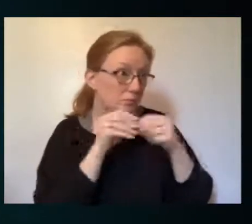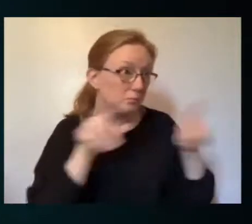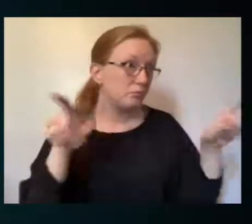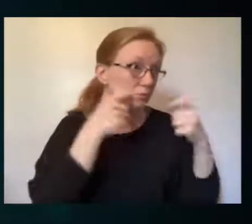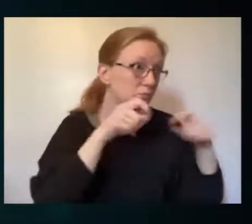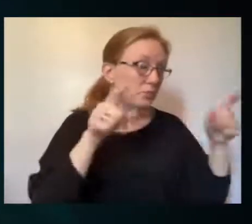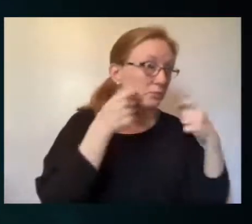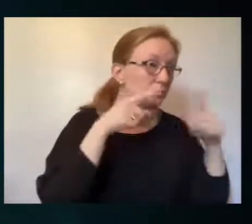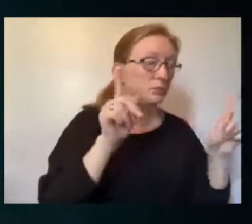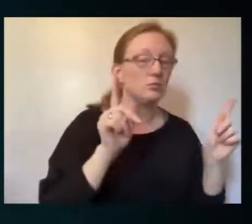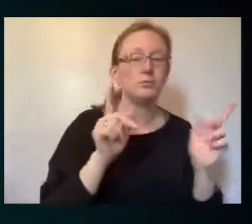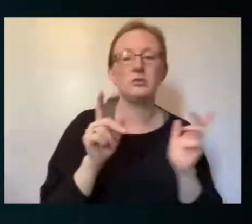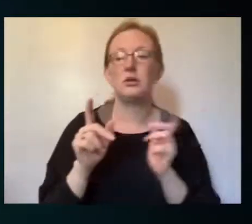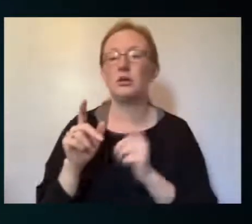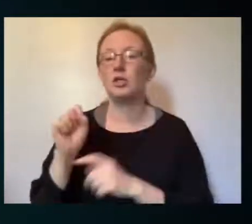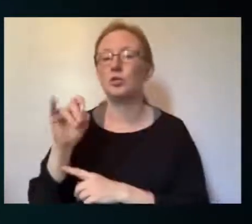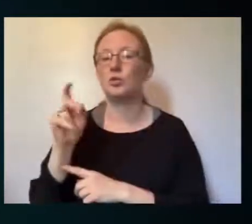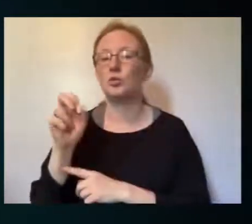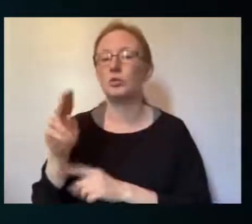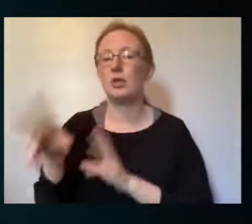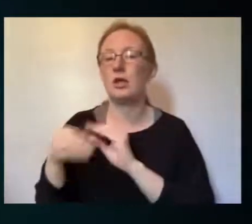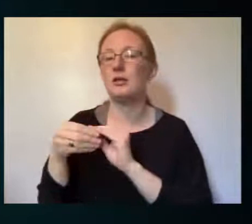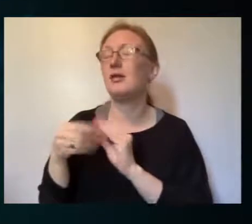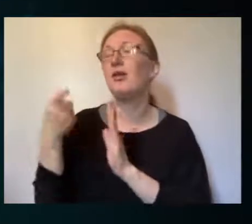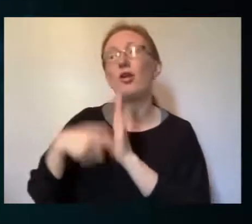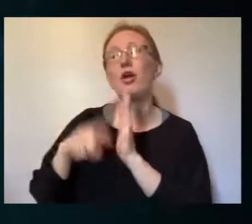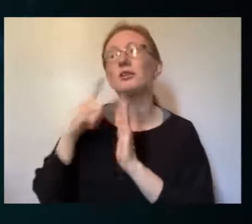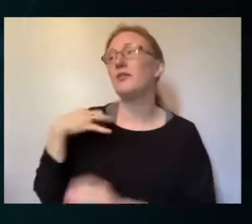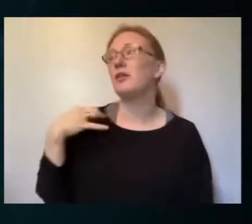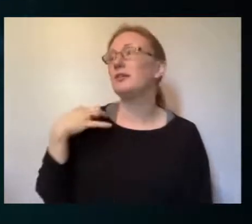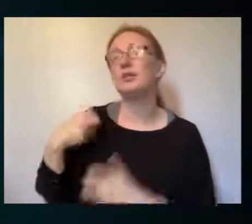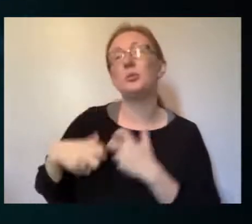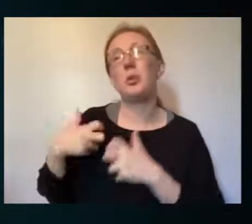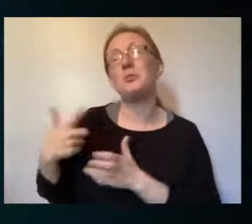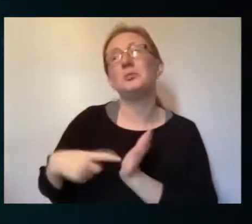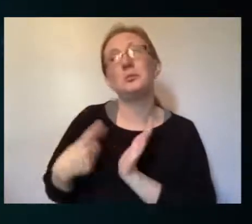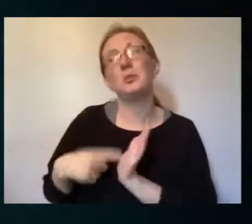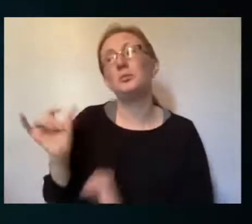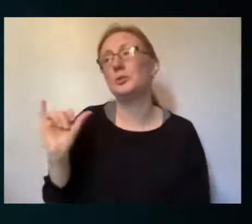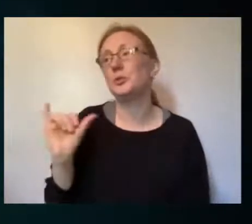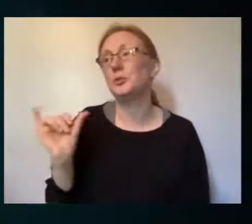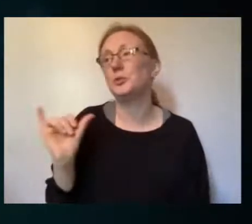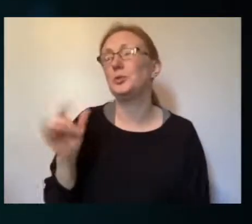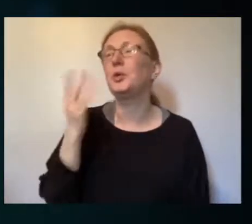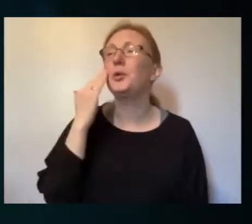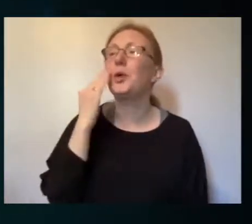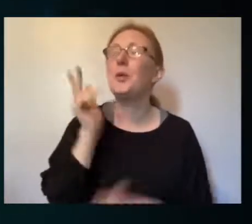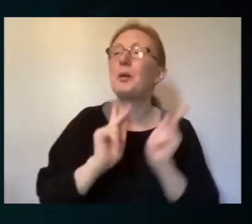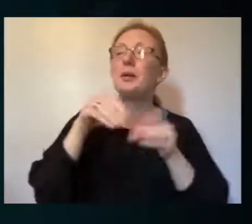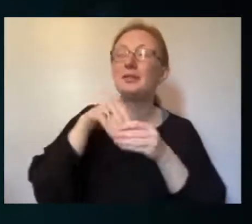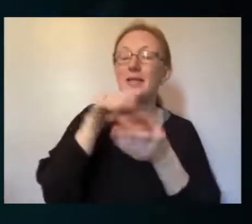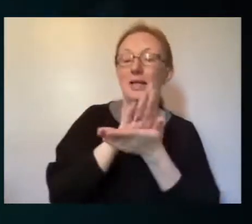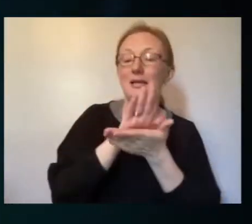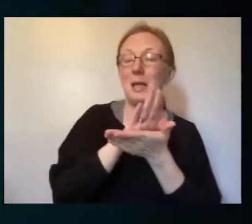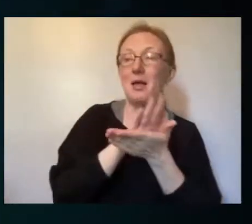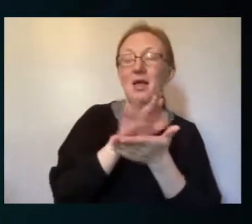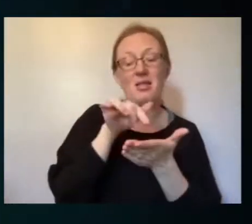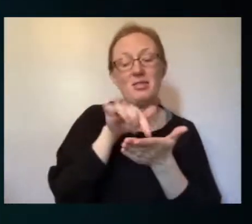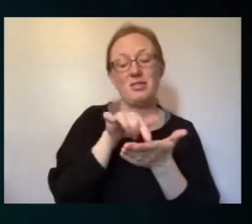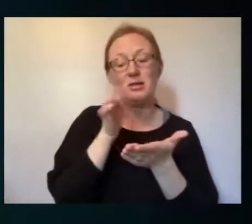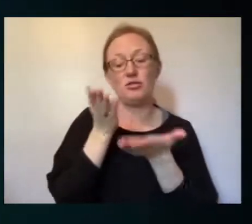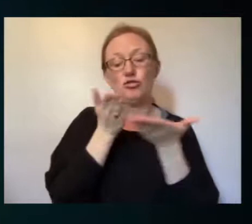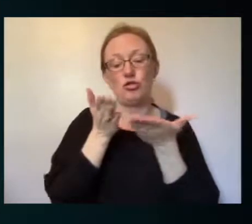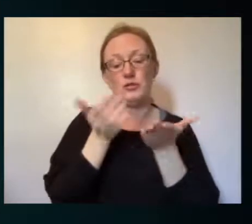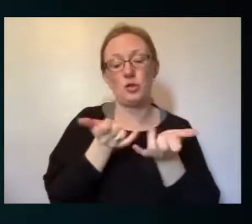the cost of volunteering in general is also an issue for some, example, those in academia. Service is rewarded to